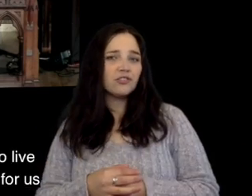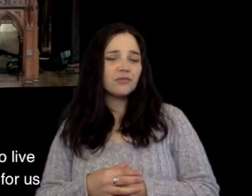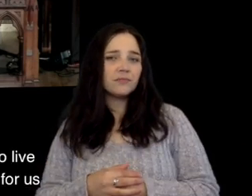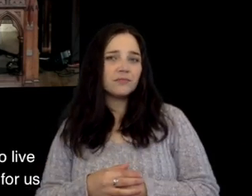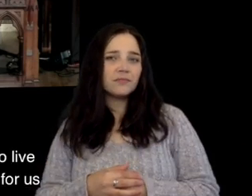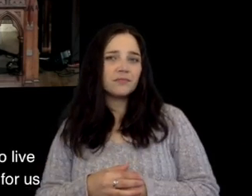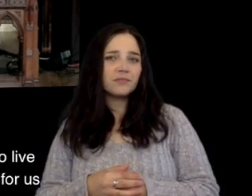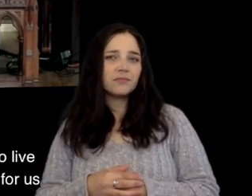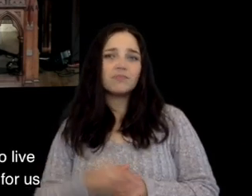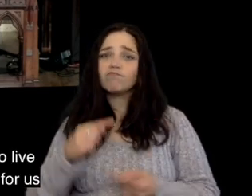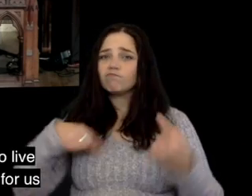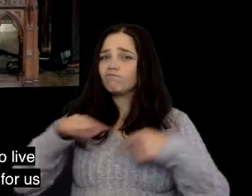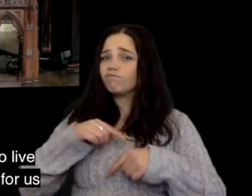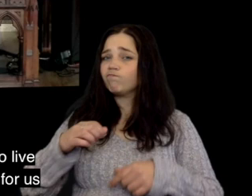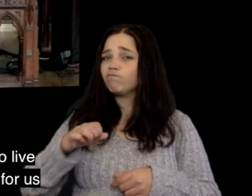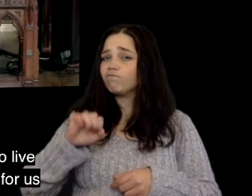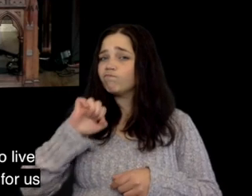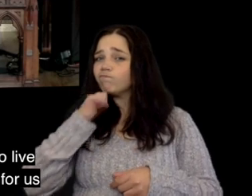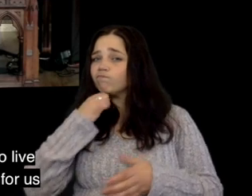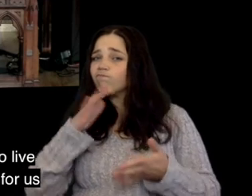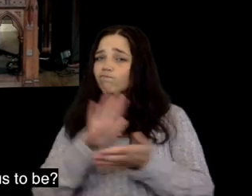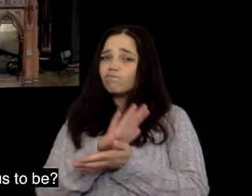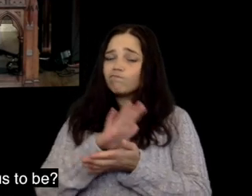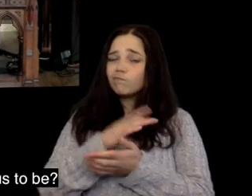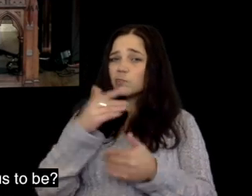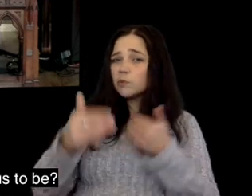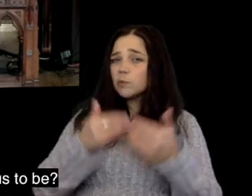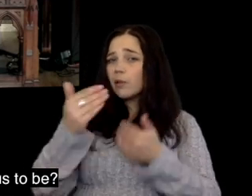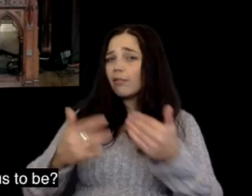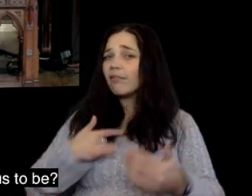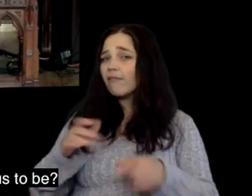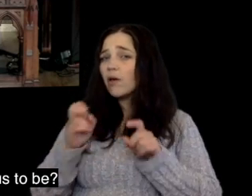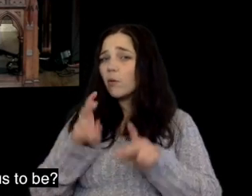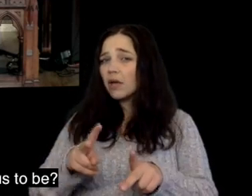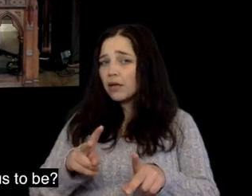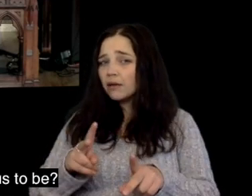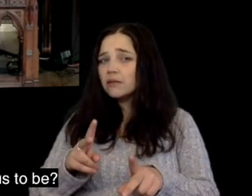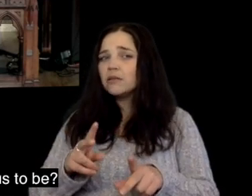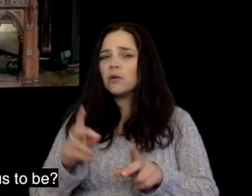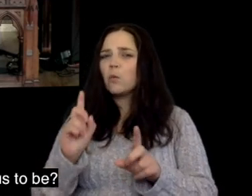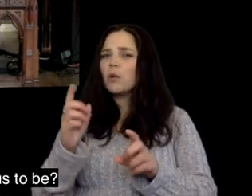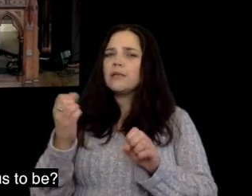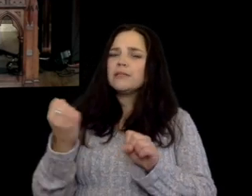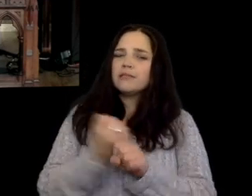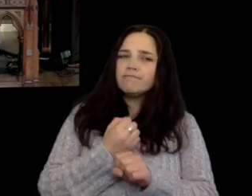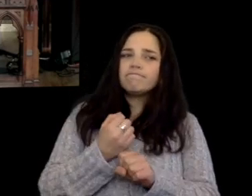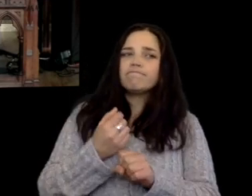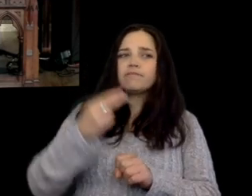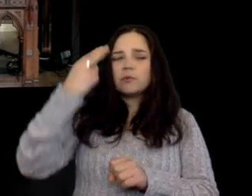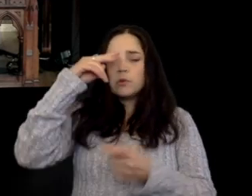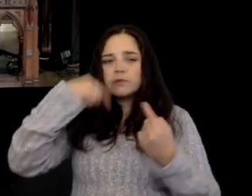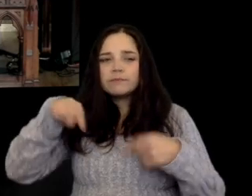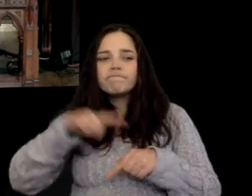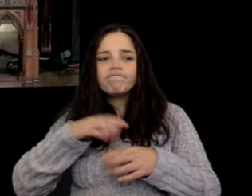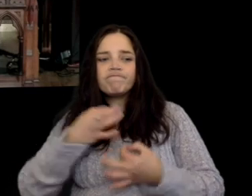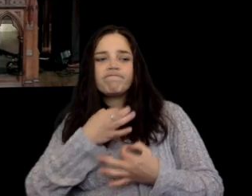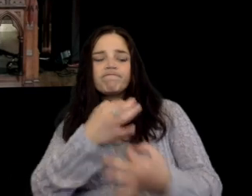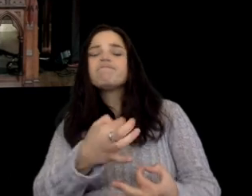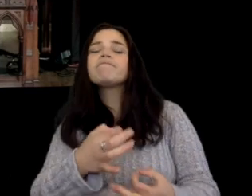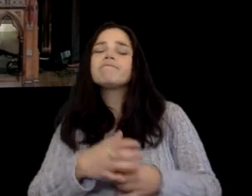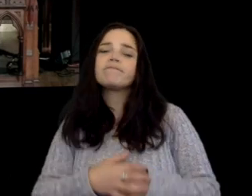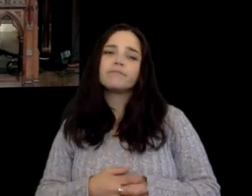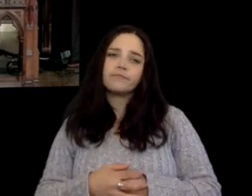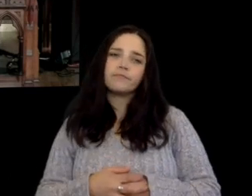passage. Are we really willing to live out what he has done for us and what he has called us to